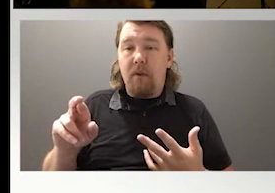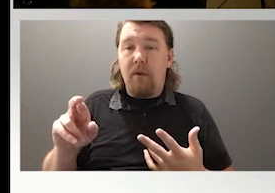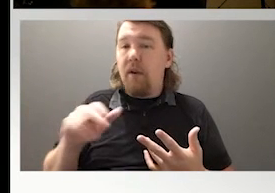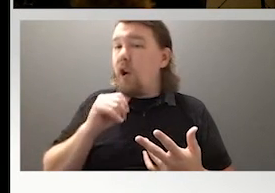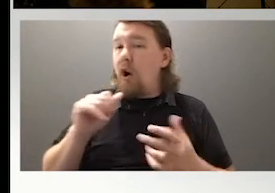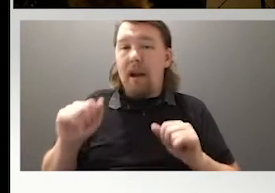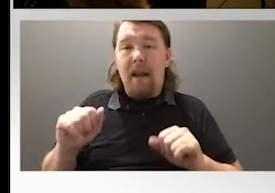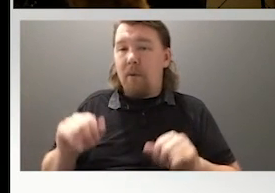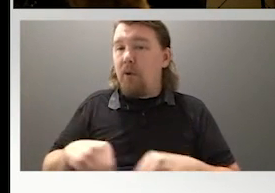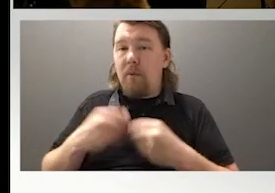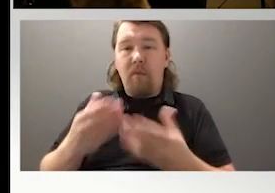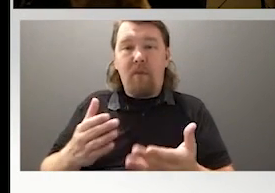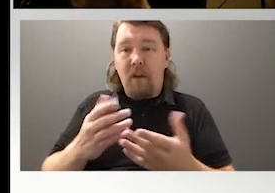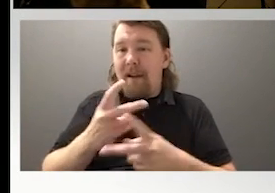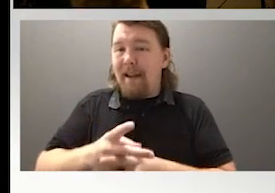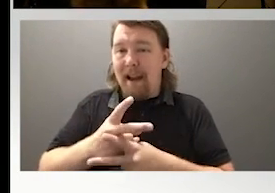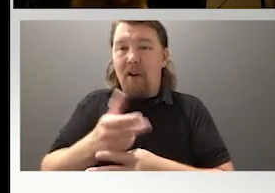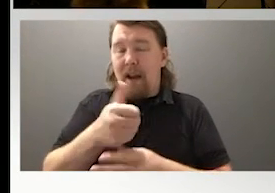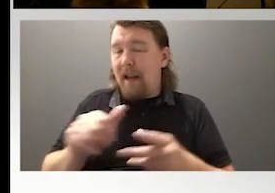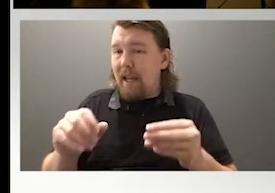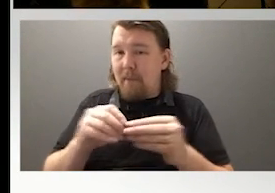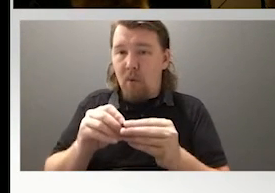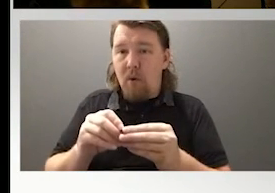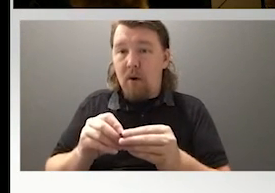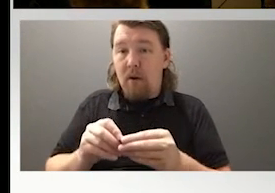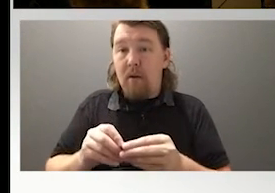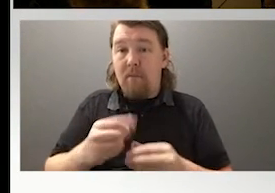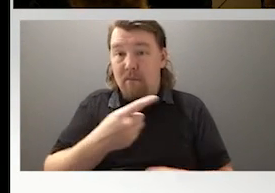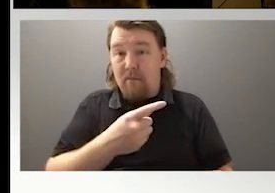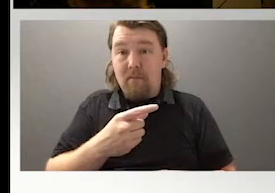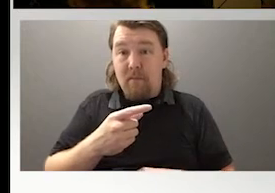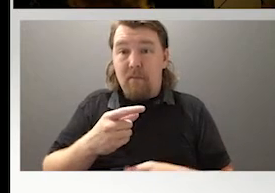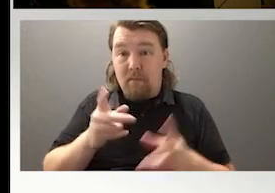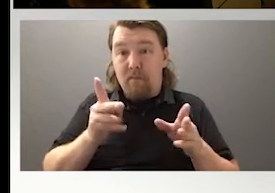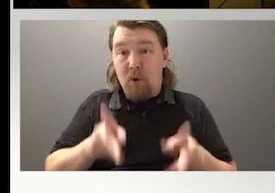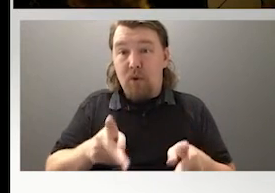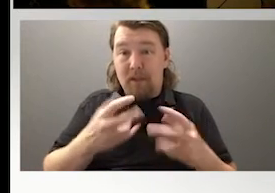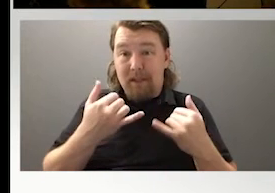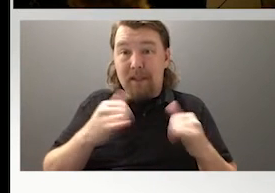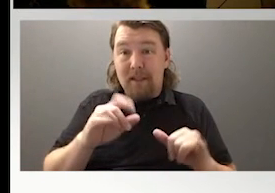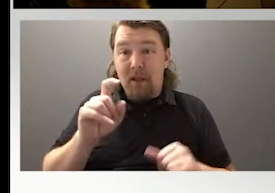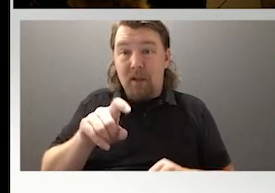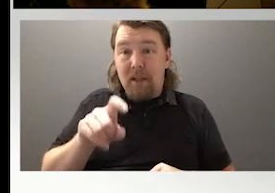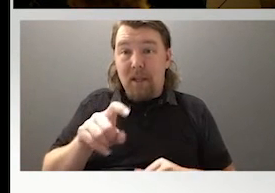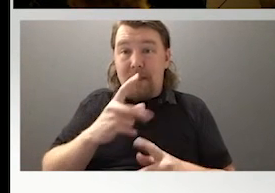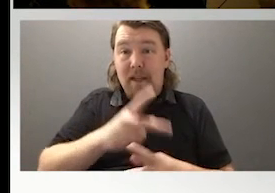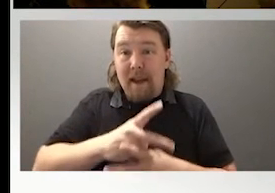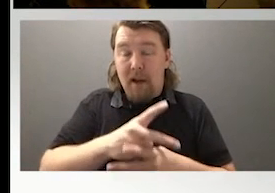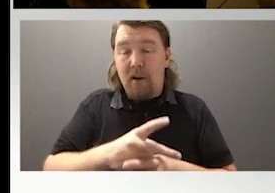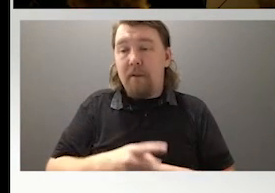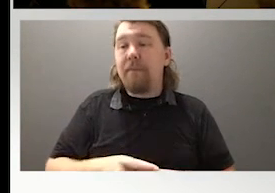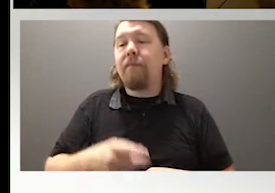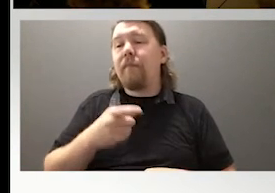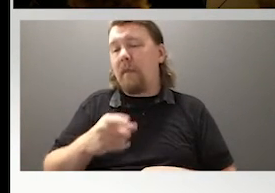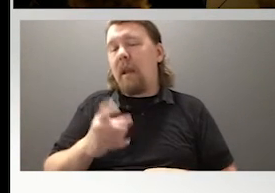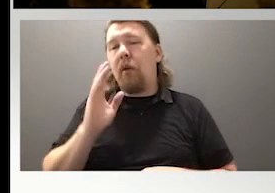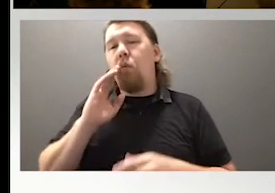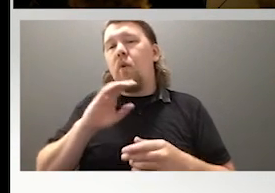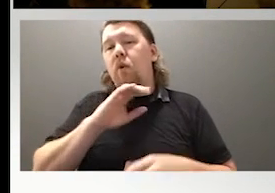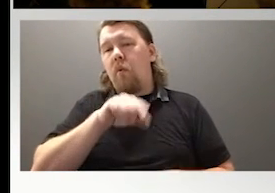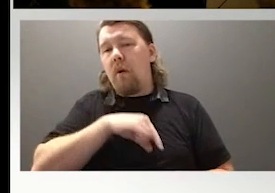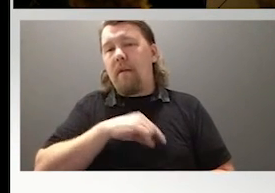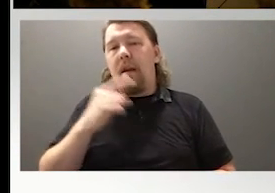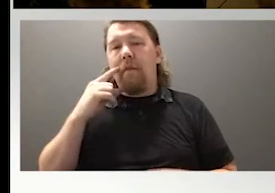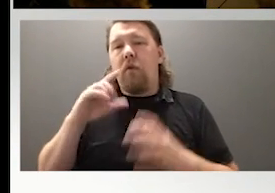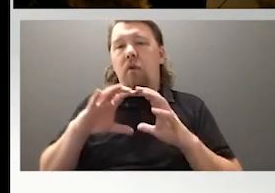no longer able to provide care. So in those cases, they would meet the priority category number